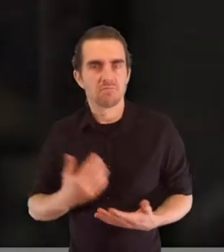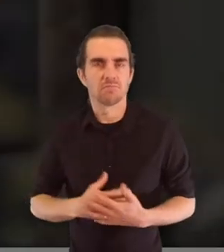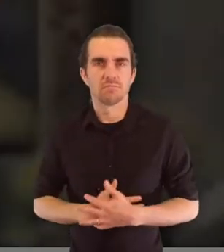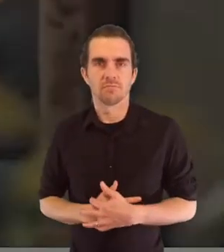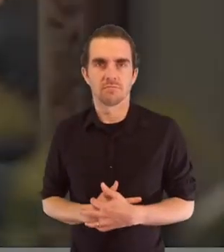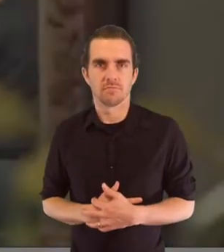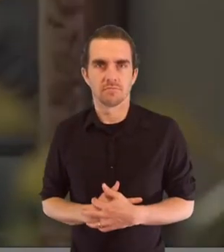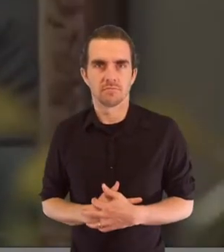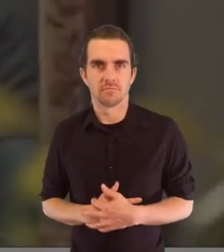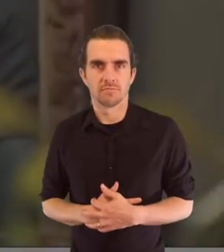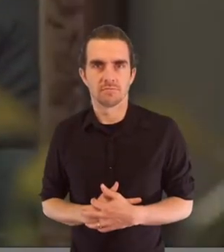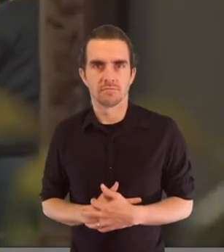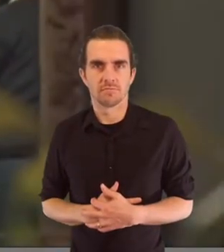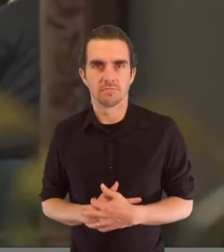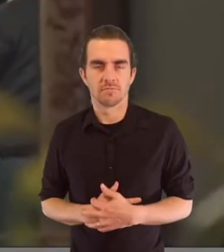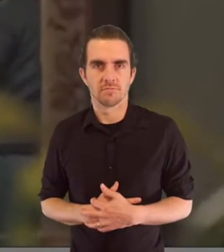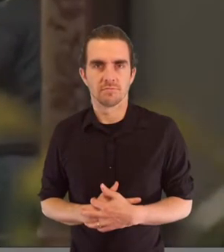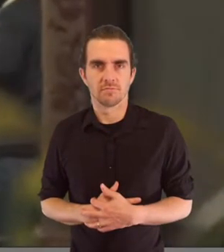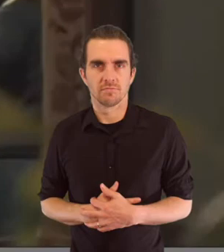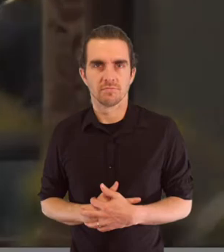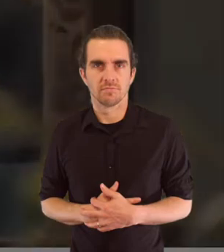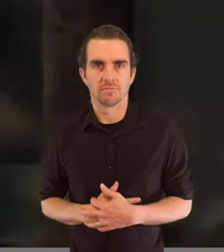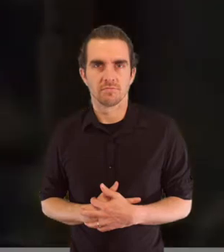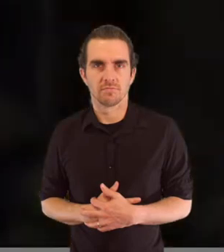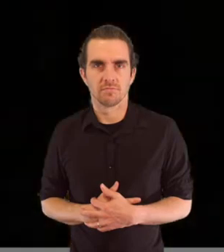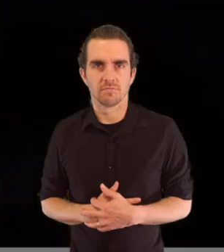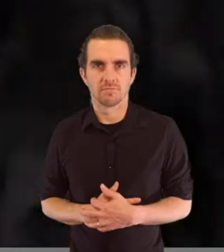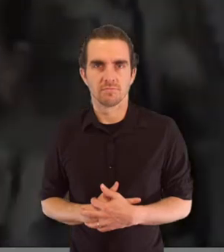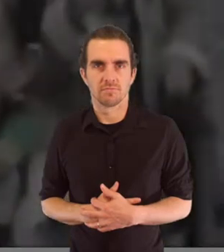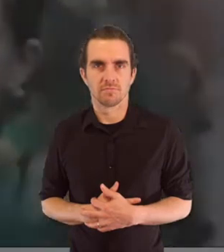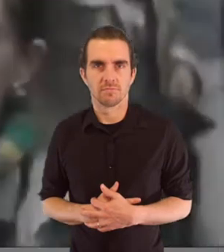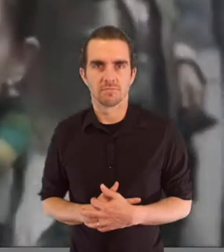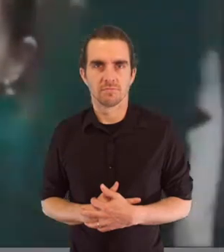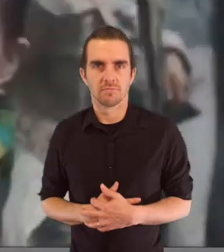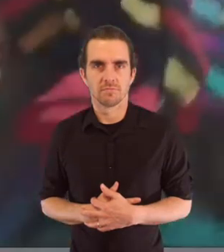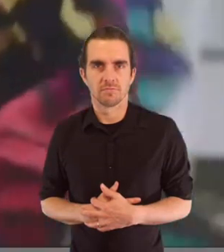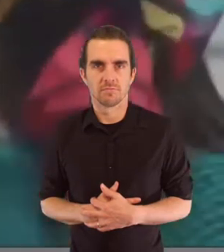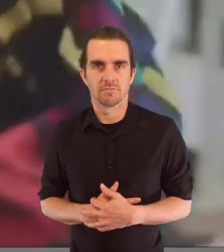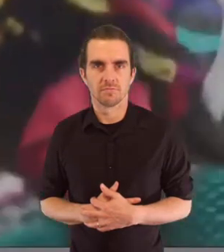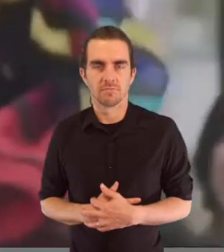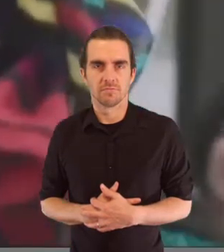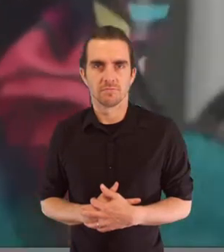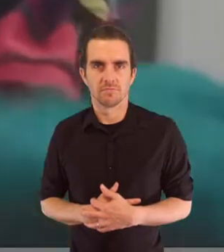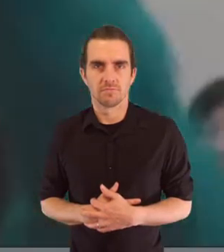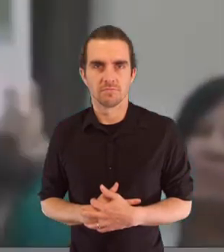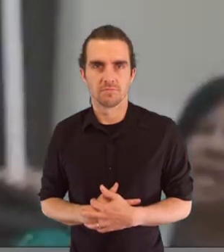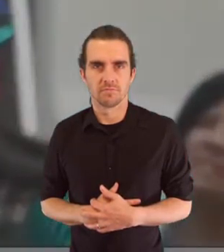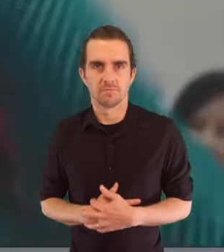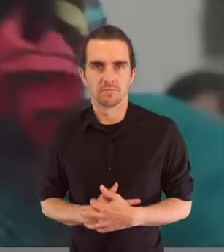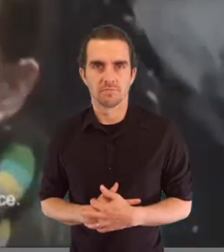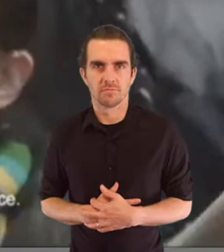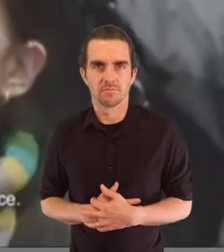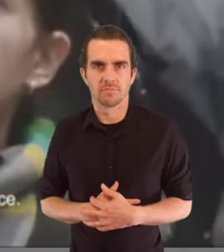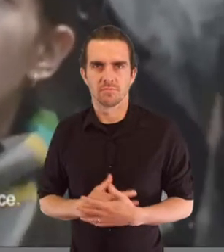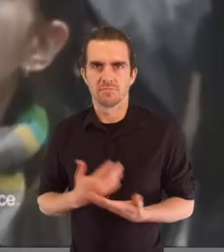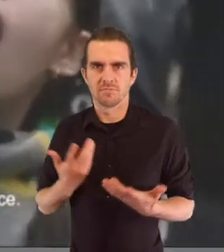Now the family are dancing. She's supported by her family in dancing around. Cut to New York, where there's a